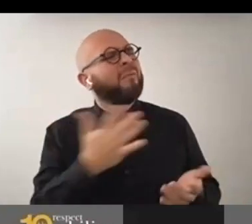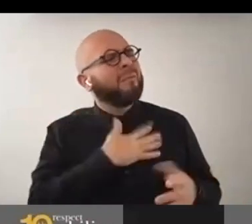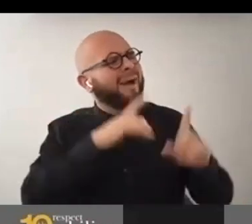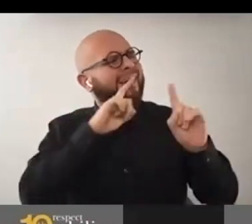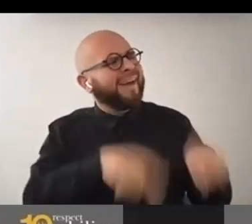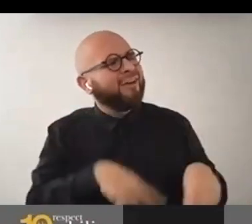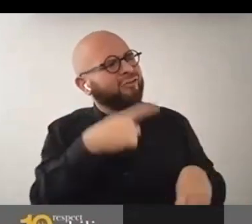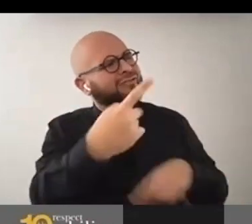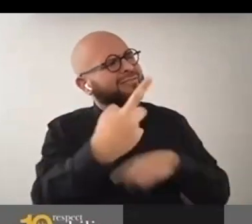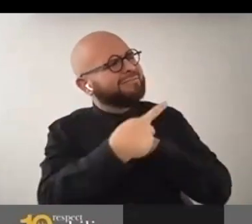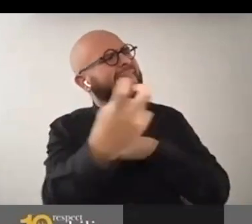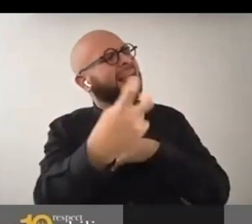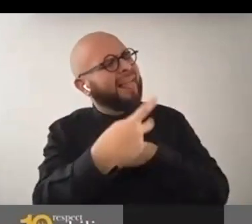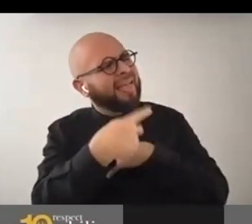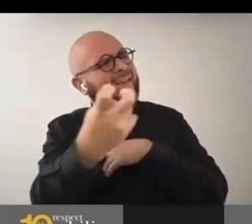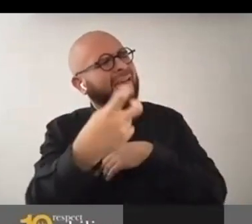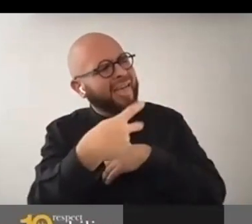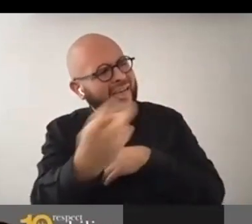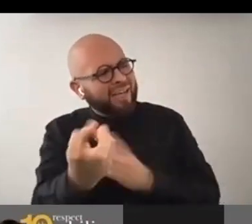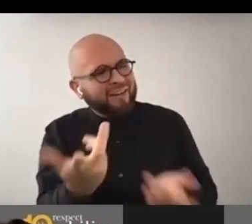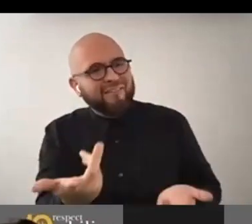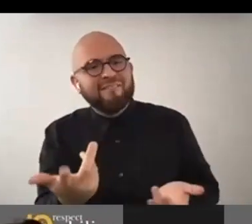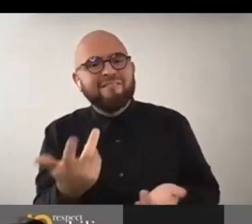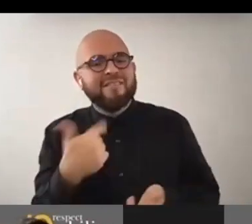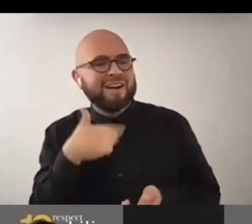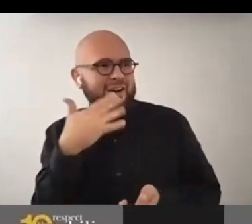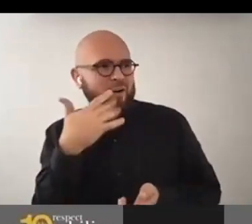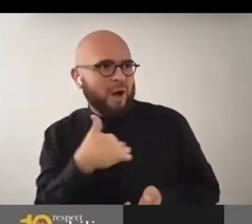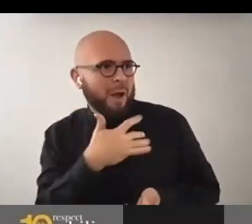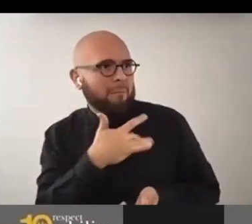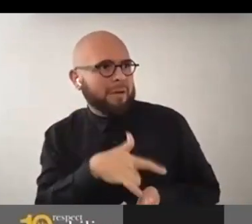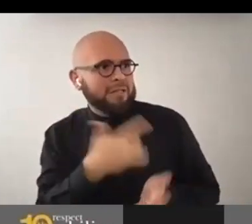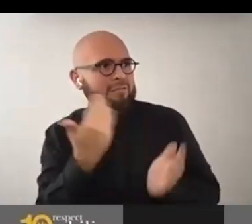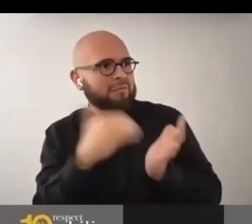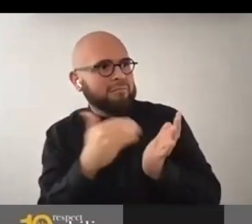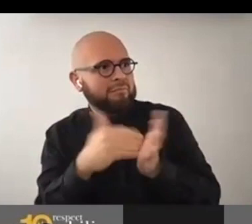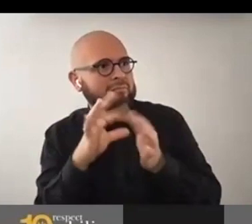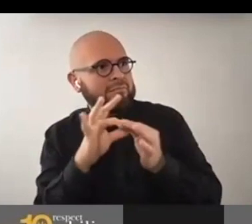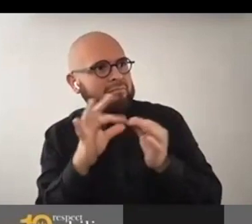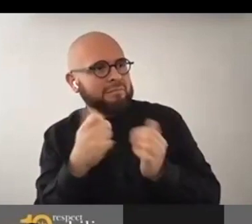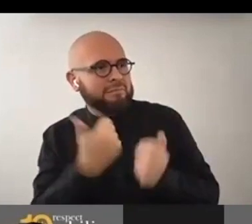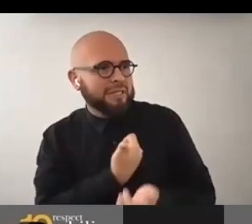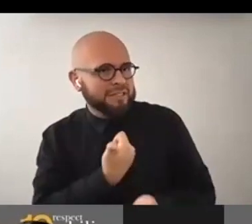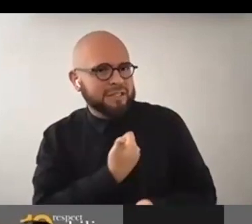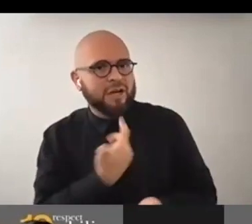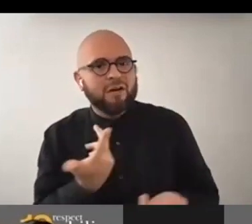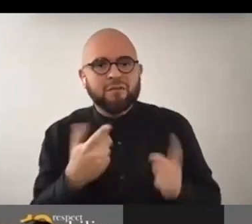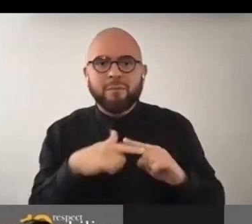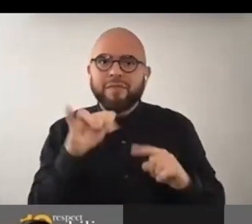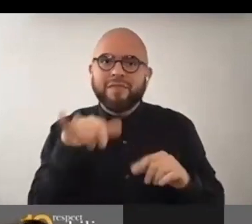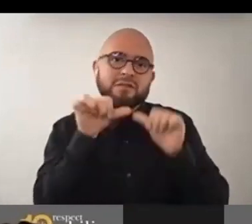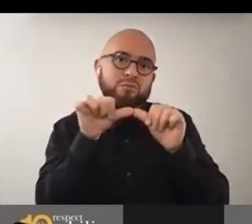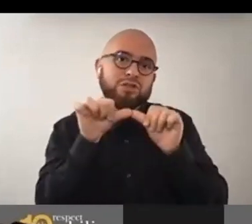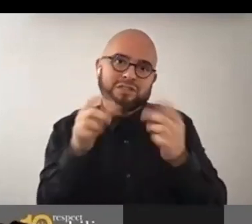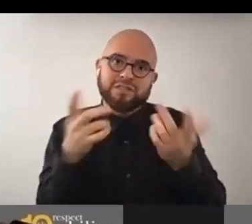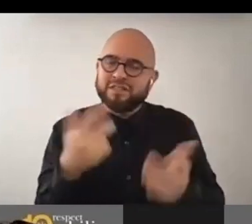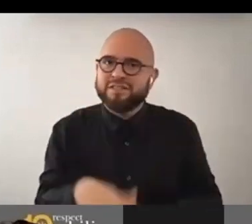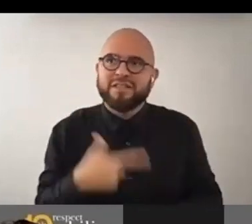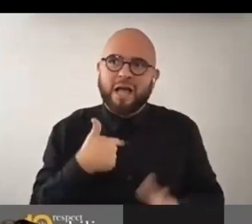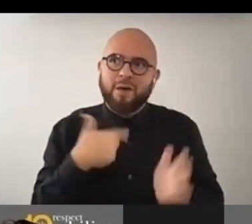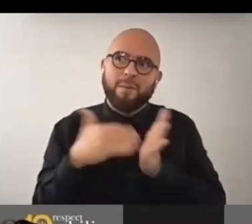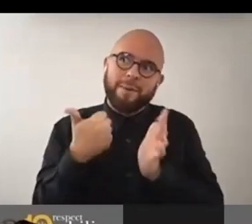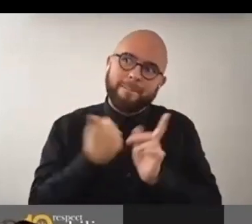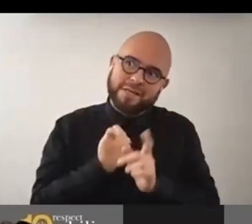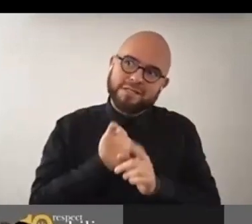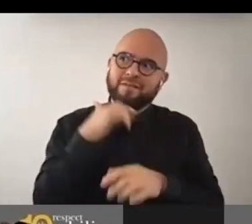Because I repeat myself a lot? I think it is because I repeat myself a lot. That's persistence too. I'll say